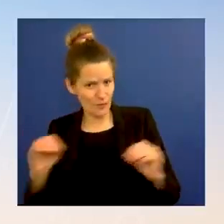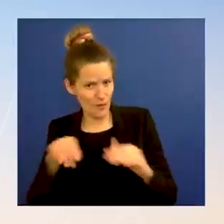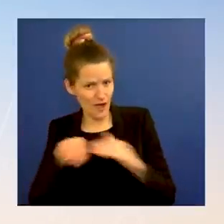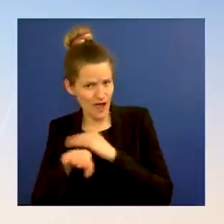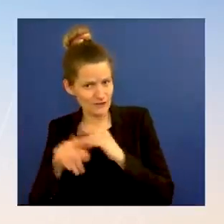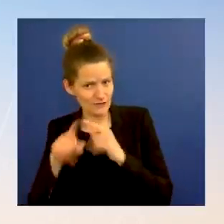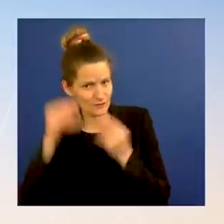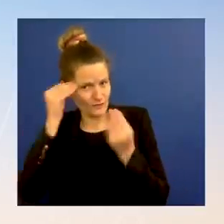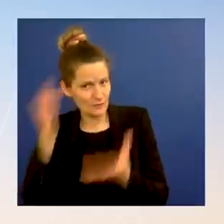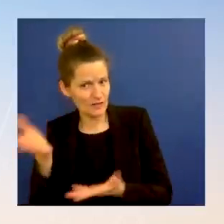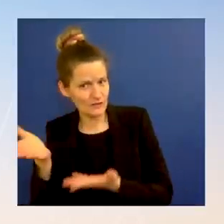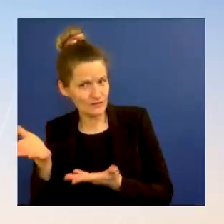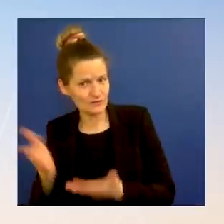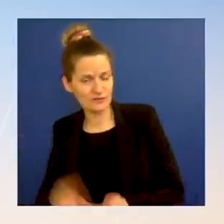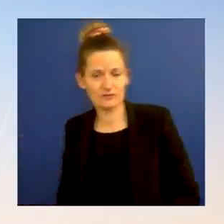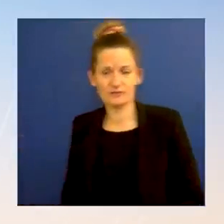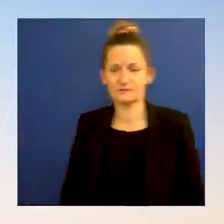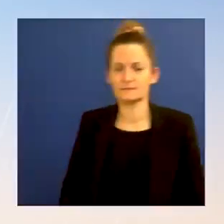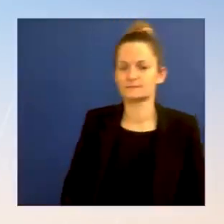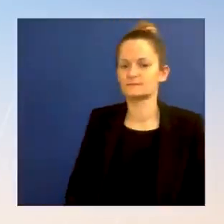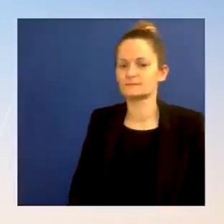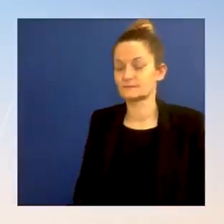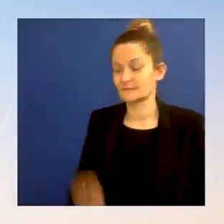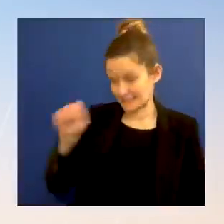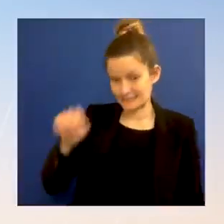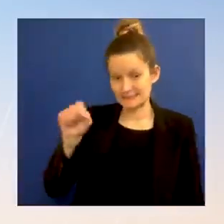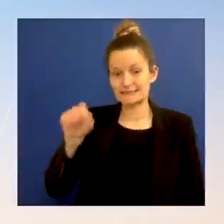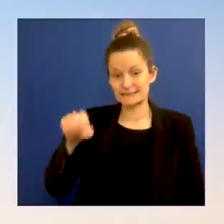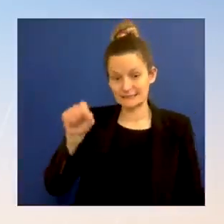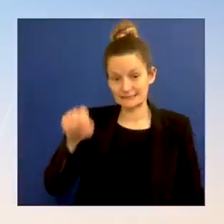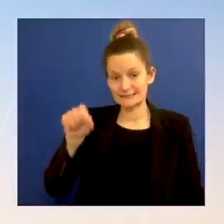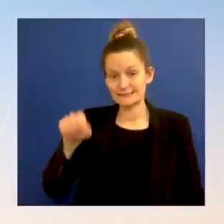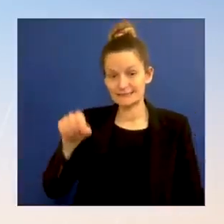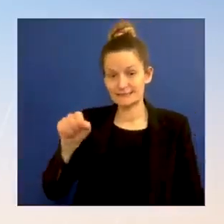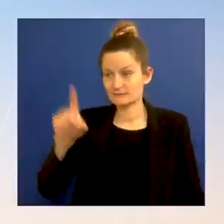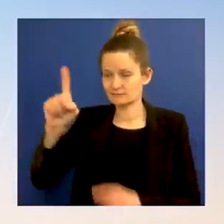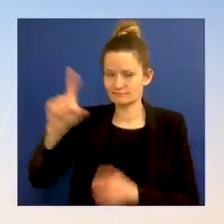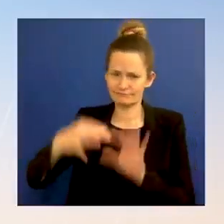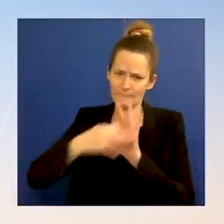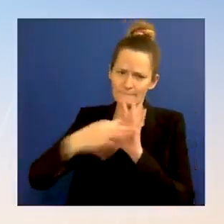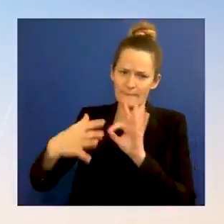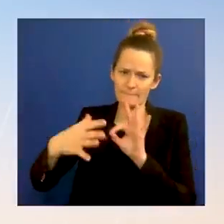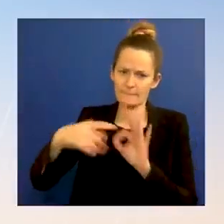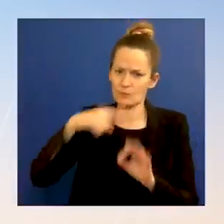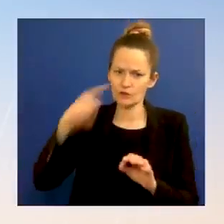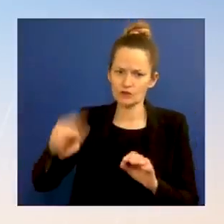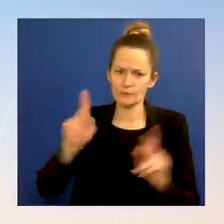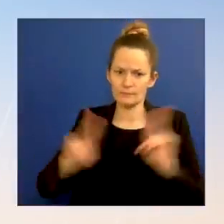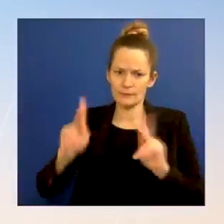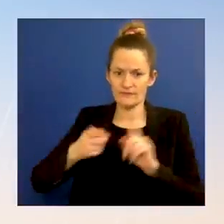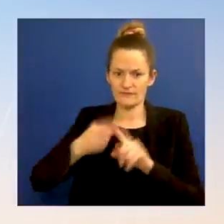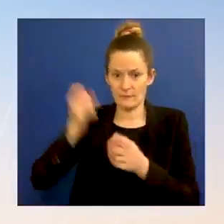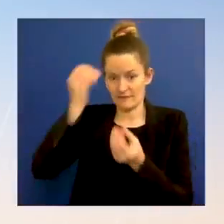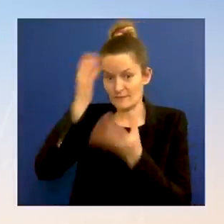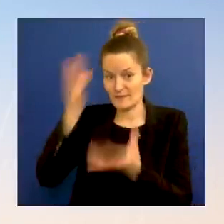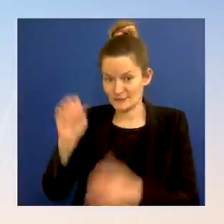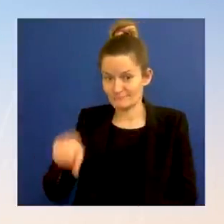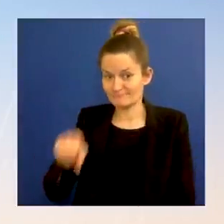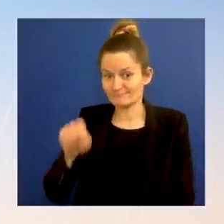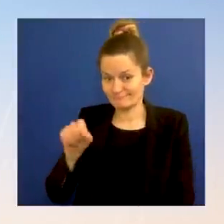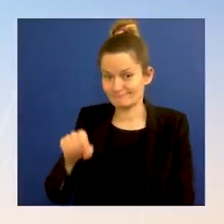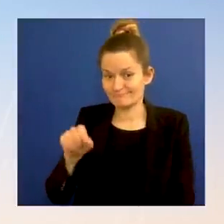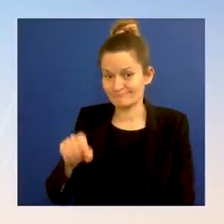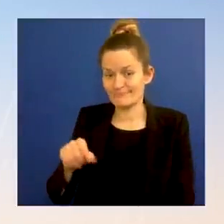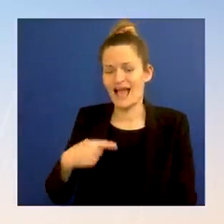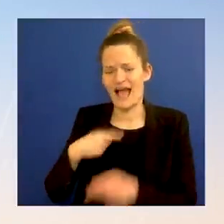a range of information from their public. They had talked about this a little bit yesterday, but there are concerning